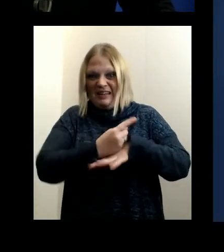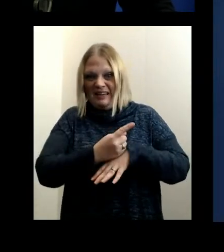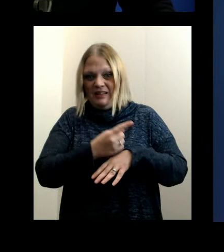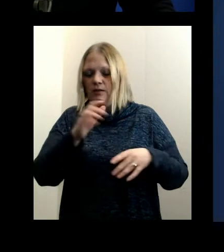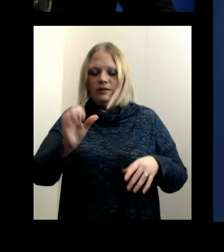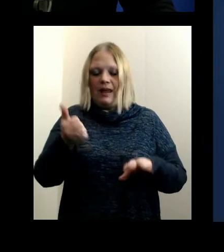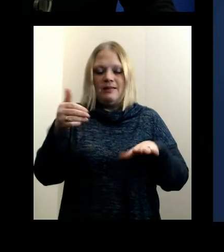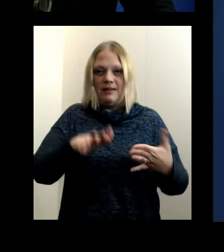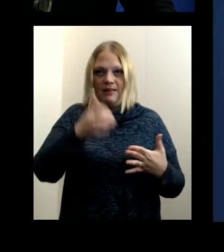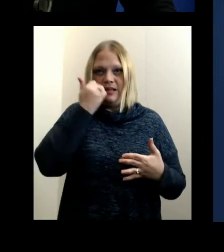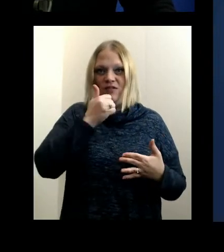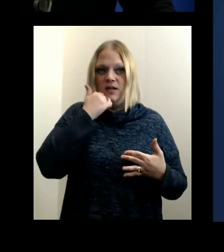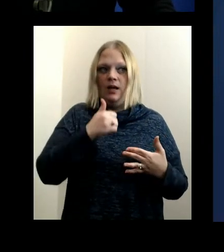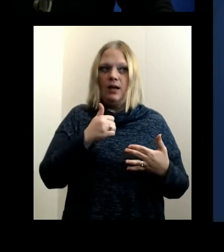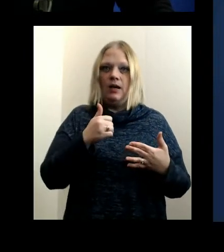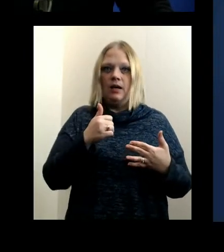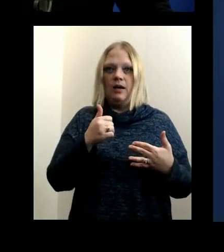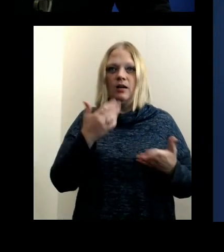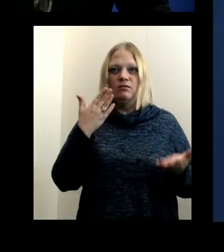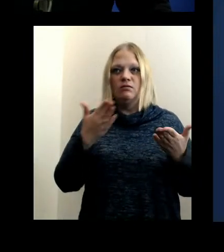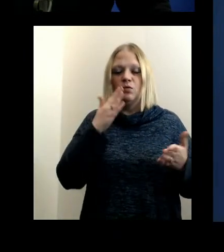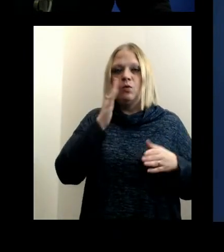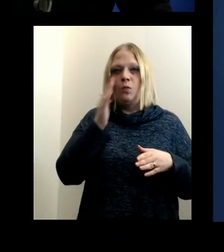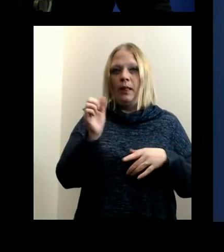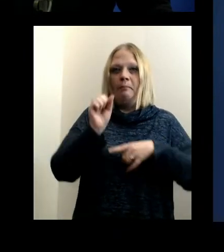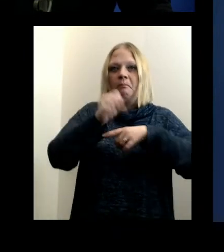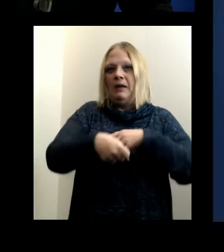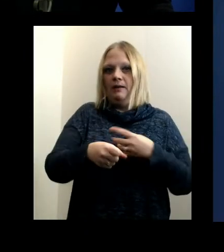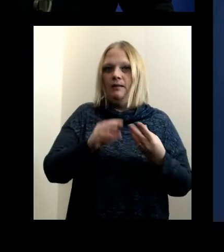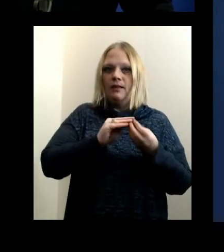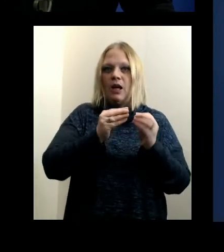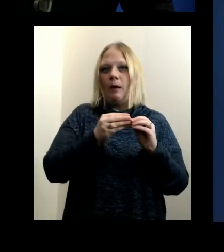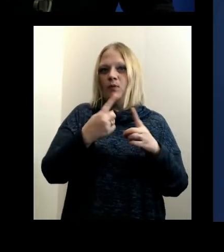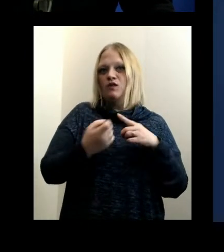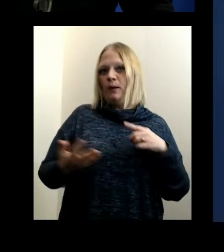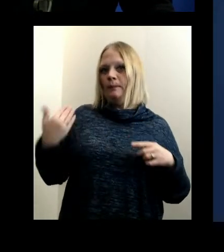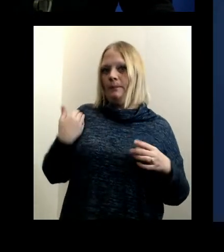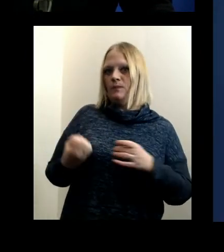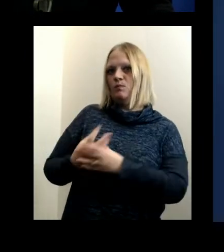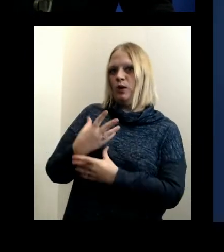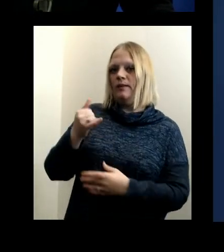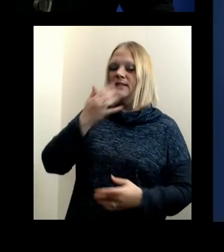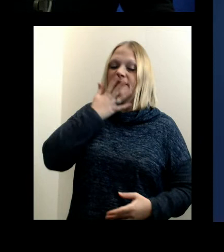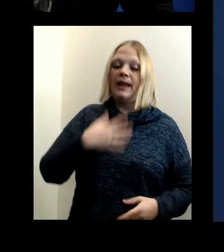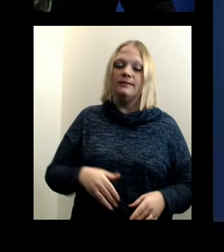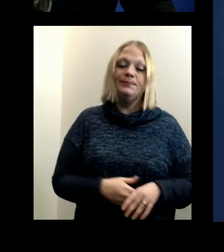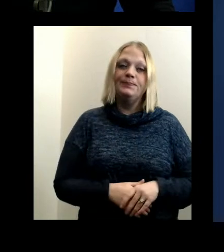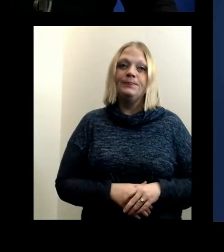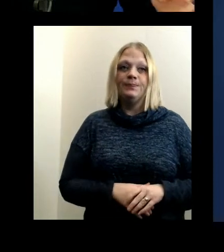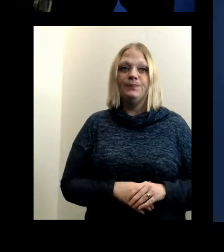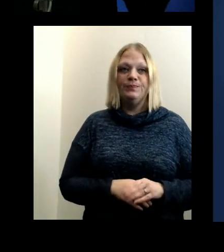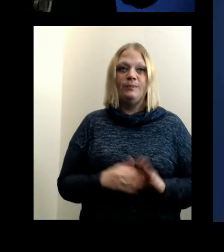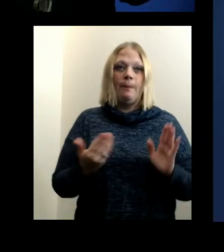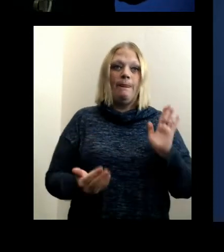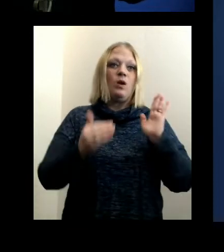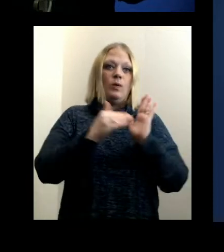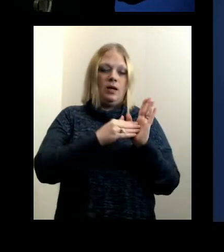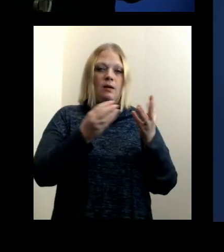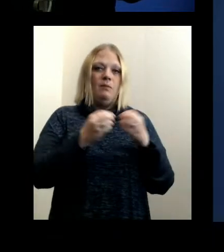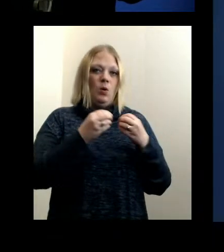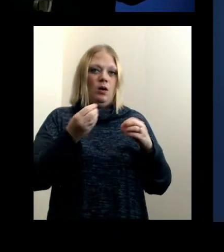all likelihood surpass the numbers we had earlier in the year, and that's a very sad fact. Once again, mortality